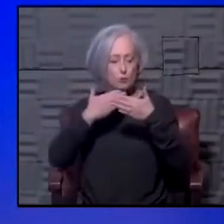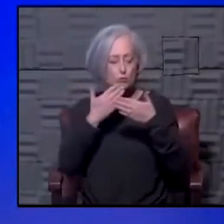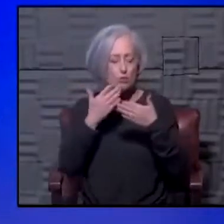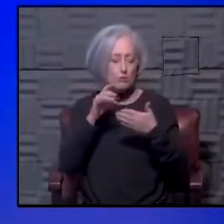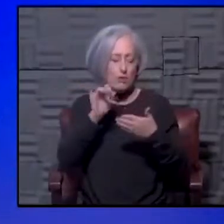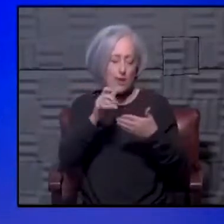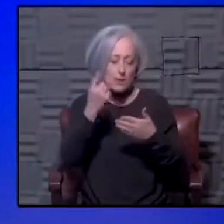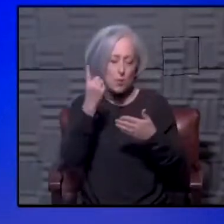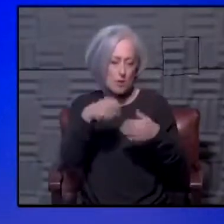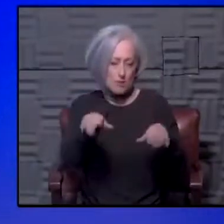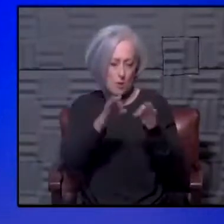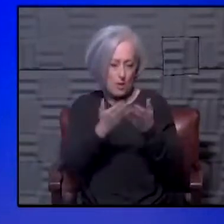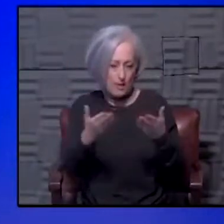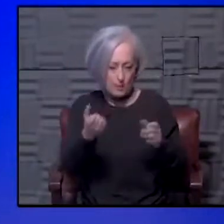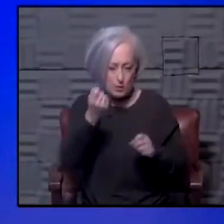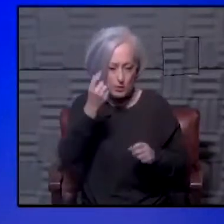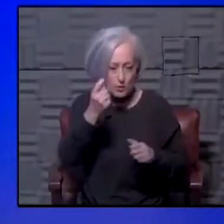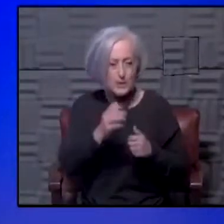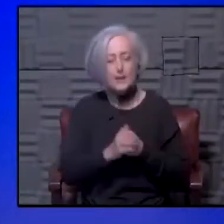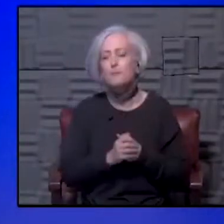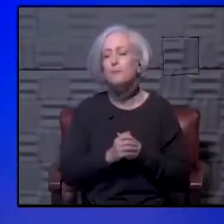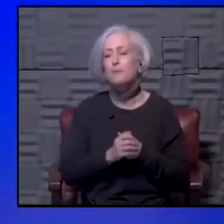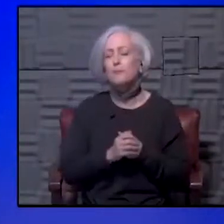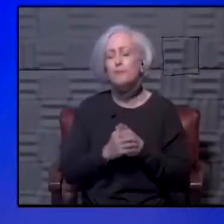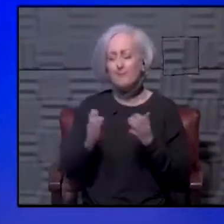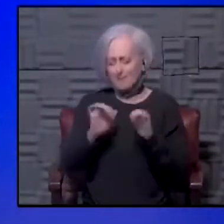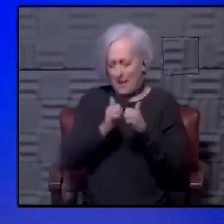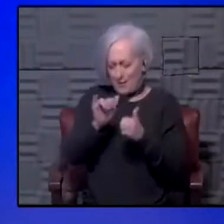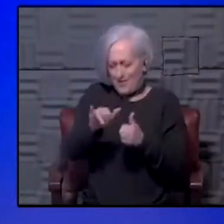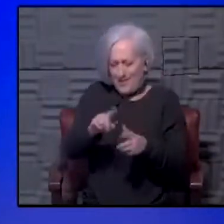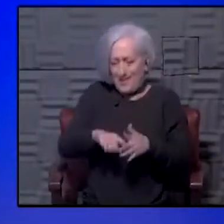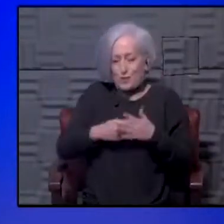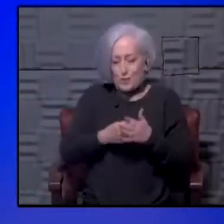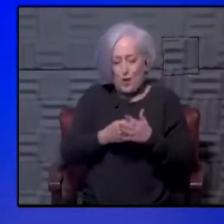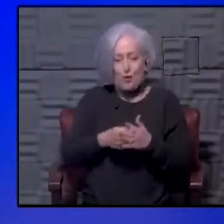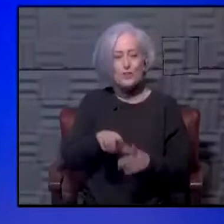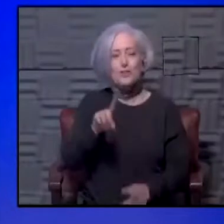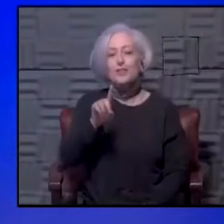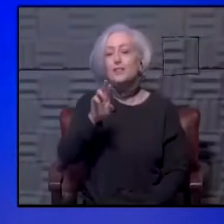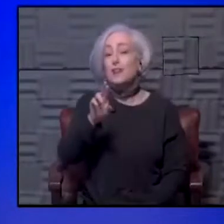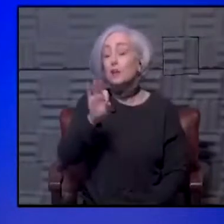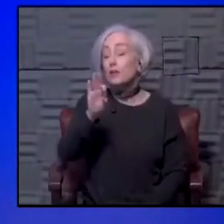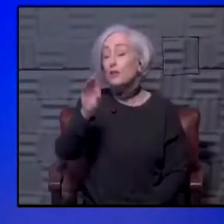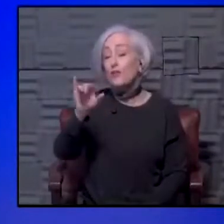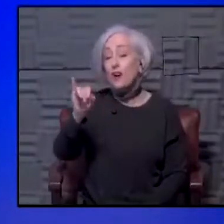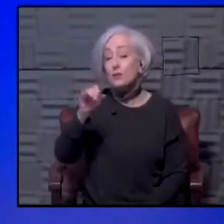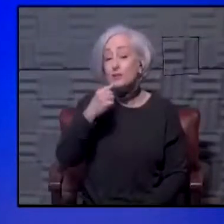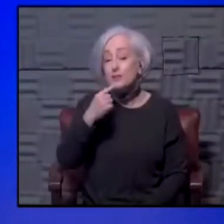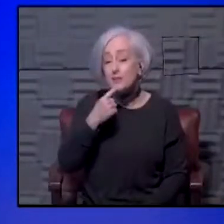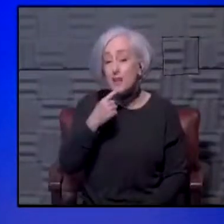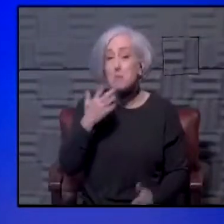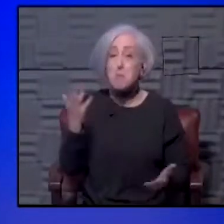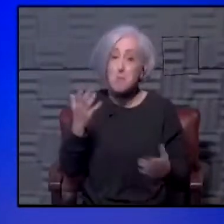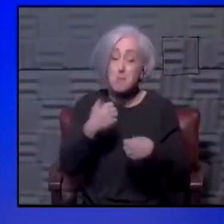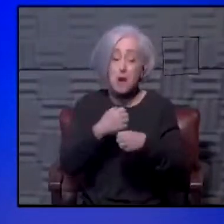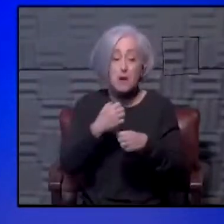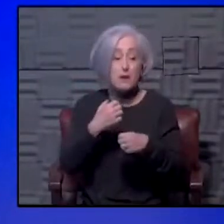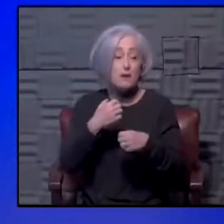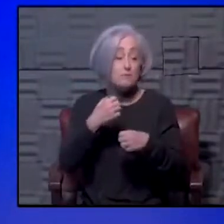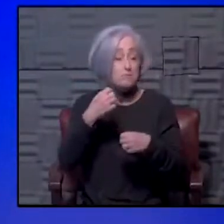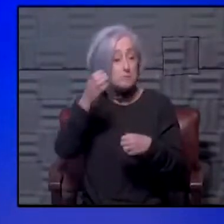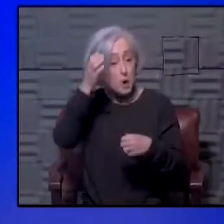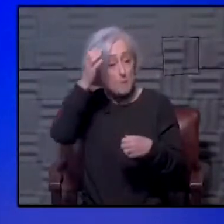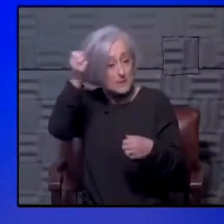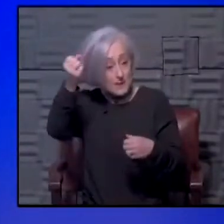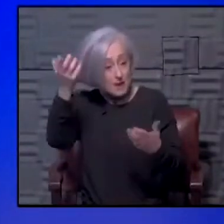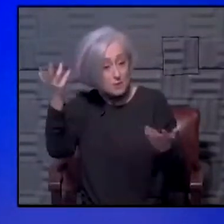this all get started? I think this got started off the cuff with Dr. Fauci answering a question where he said, yeah, it makes common sense. We know that